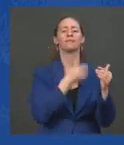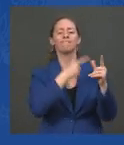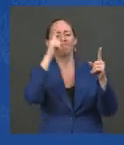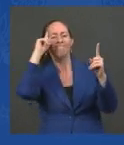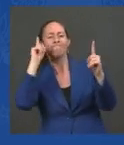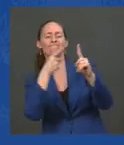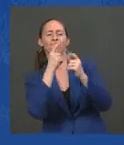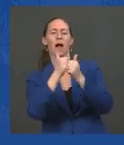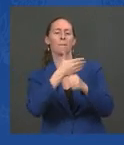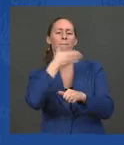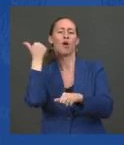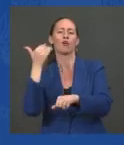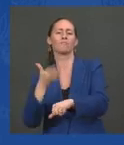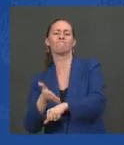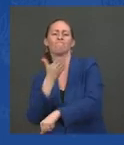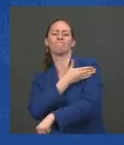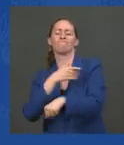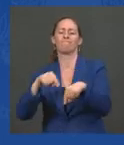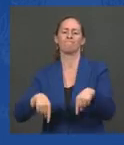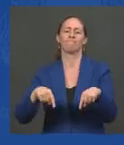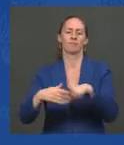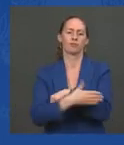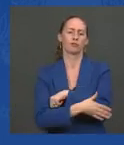faith. Because, folks,